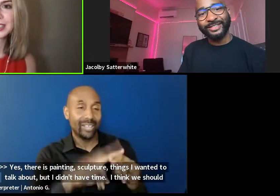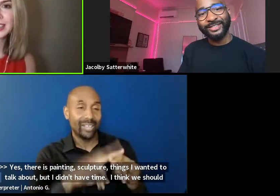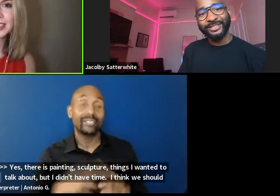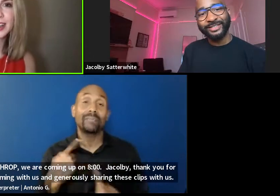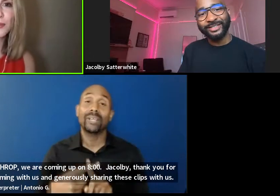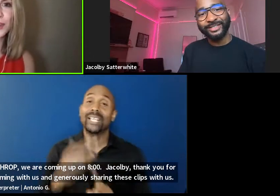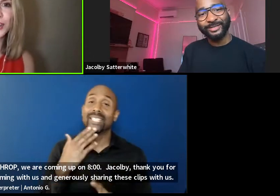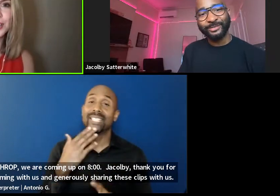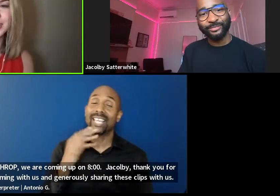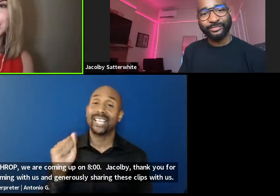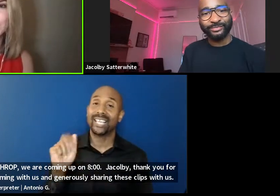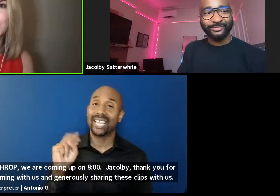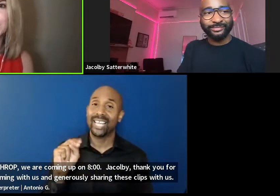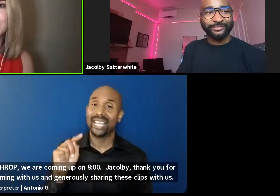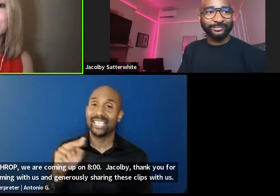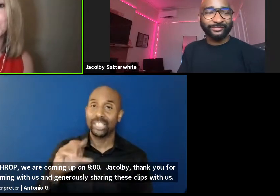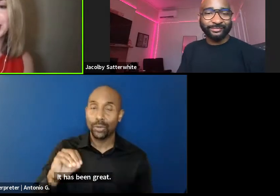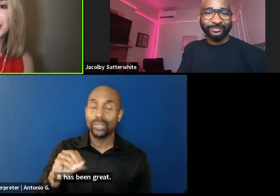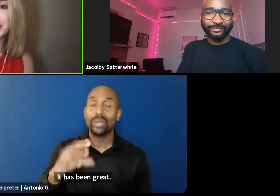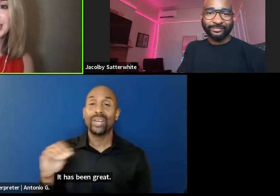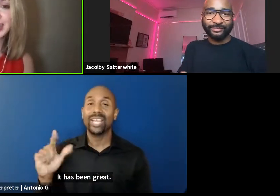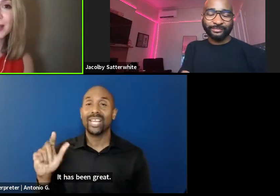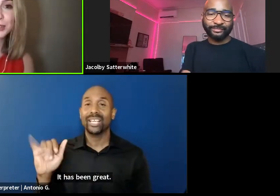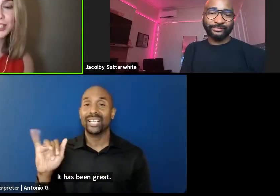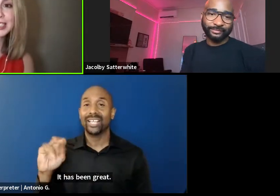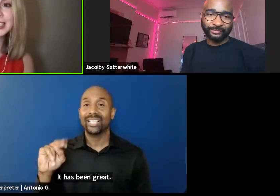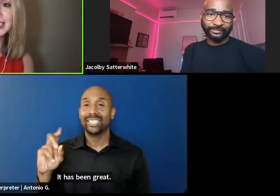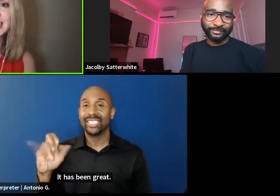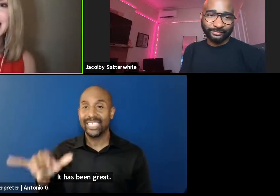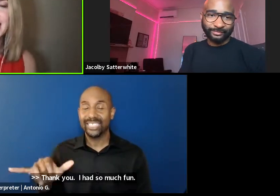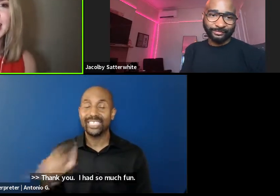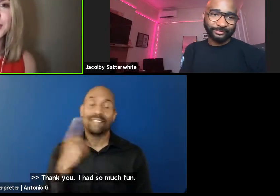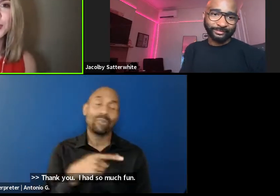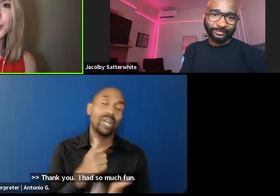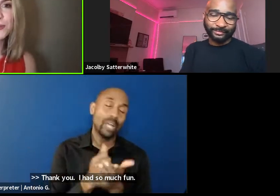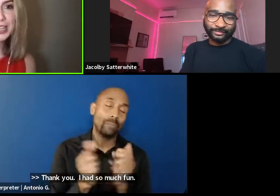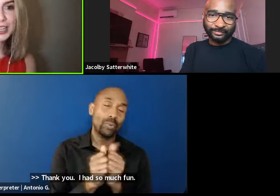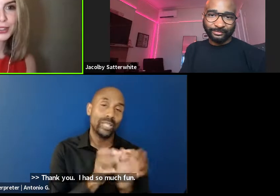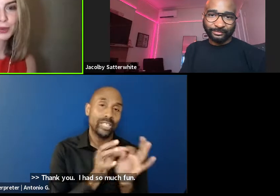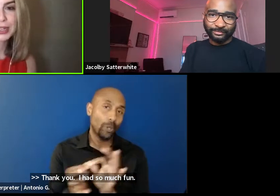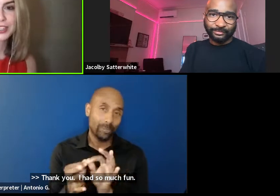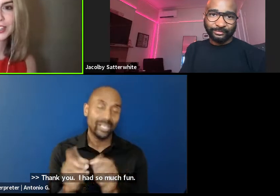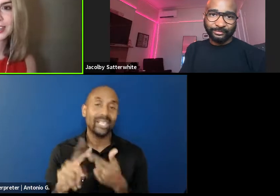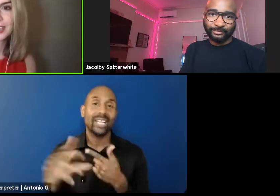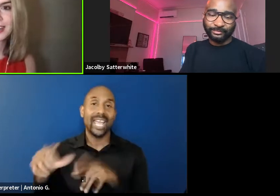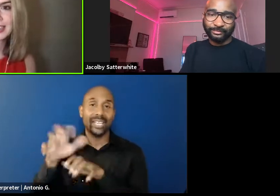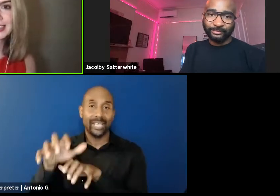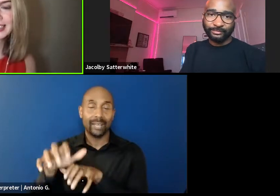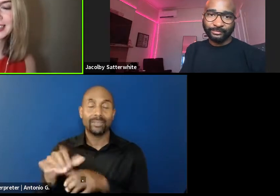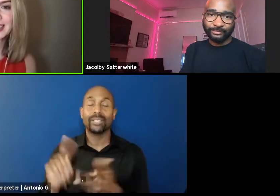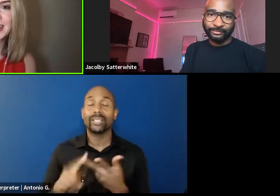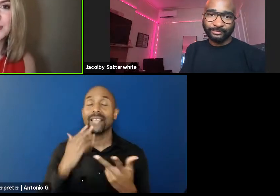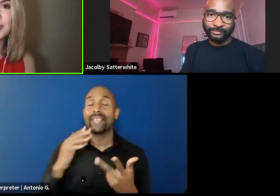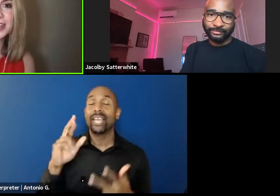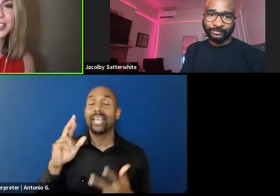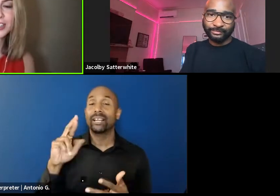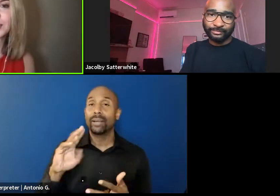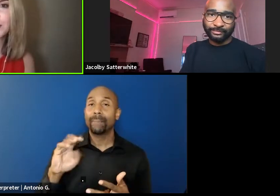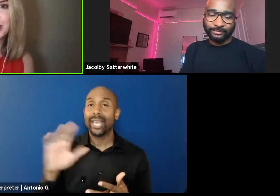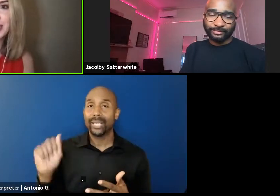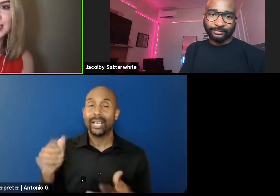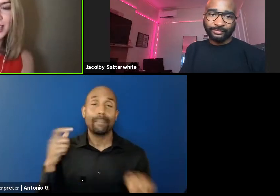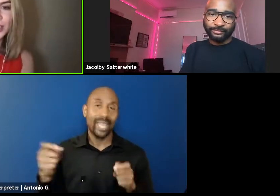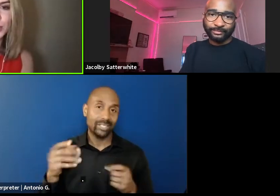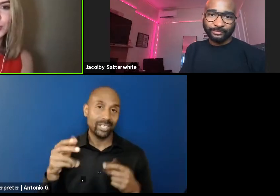and Lindsay for their assistance with the interpretation and captioning, and for Rebecca, who's been managing our slides. And finally,